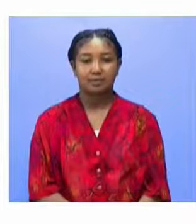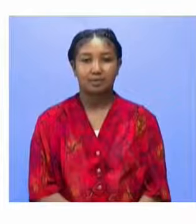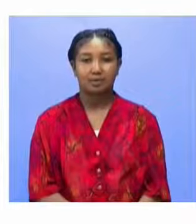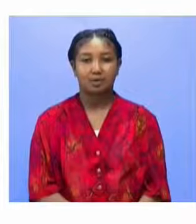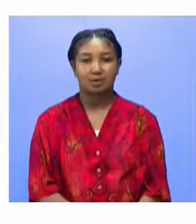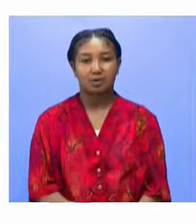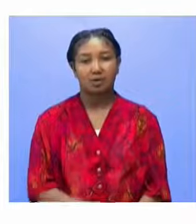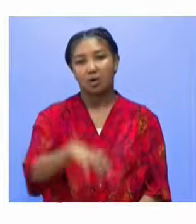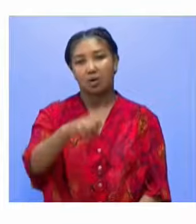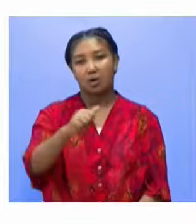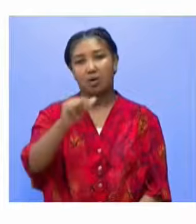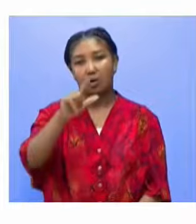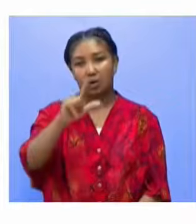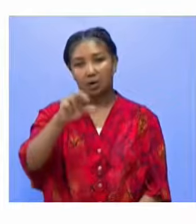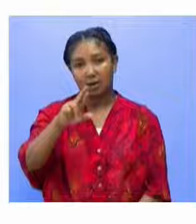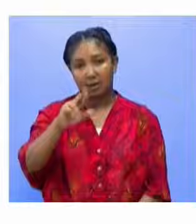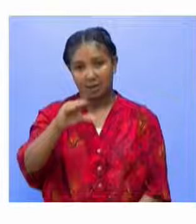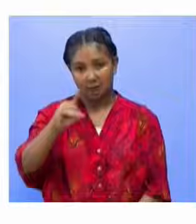already.